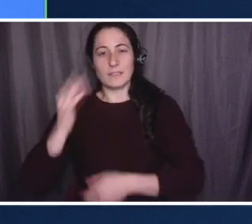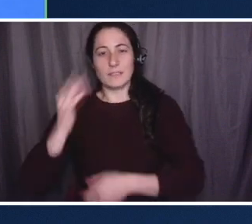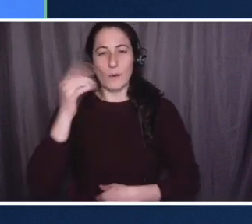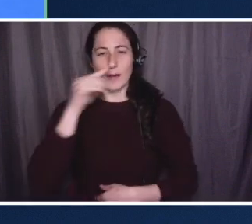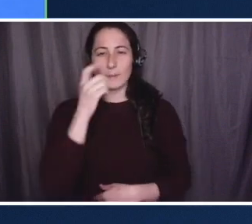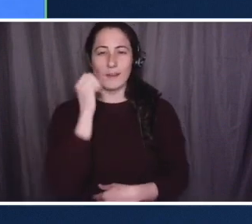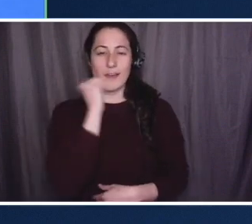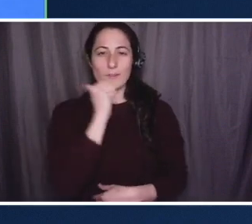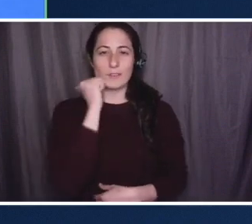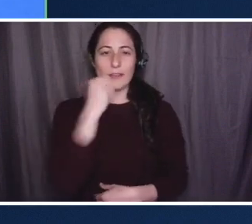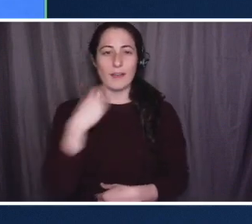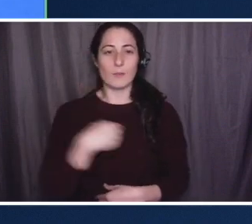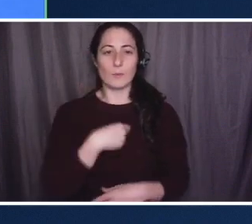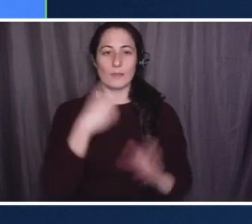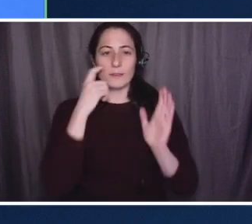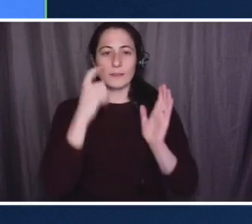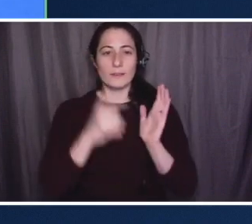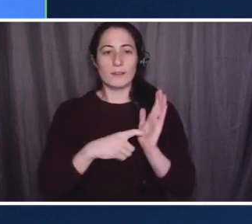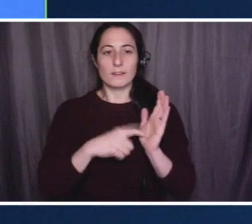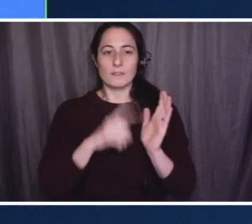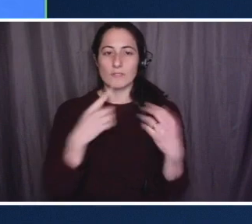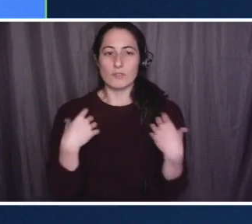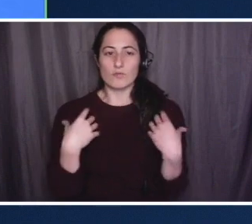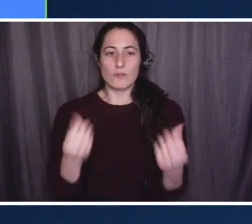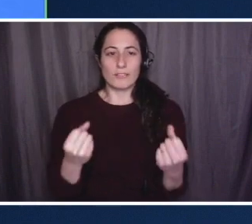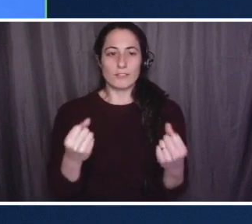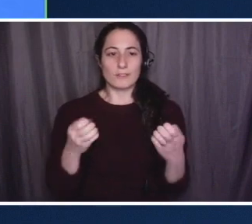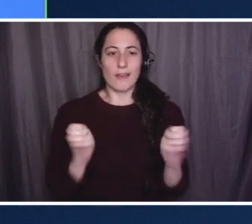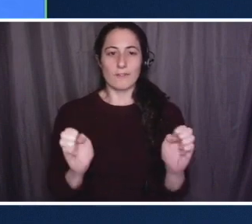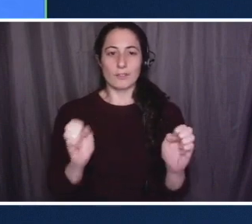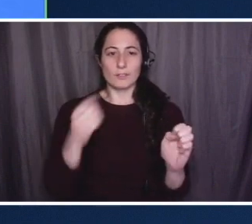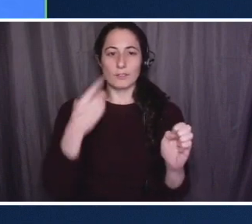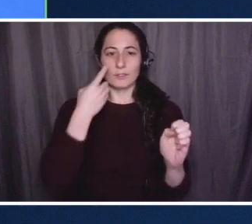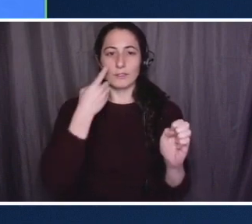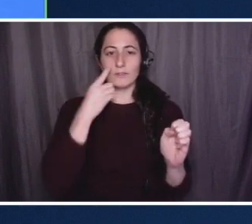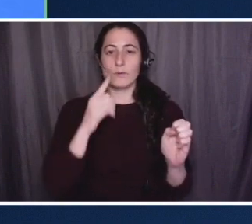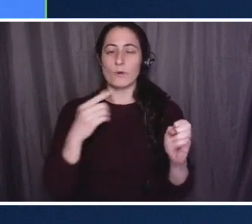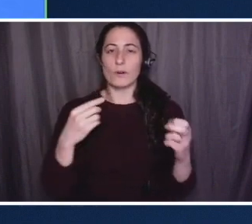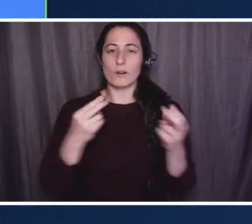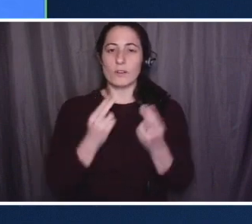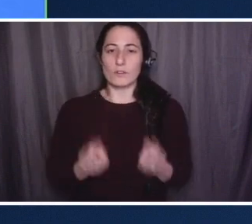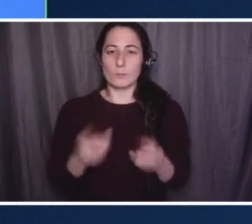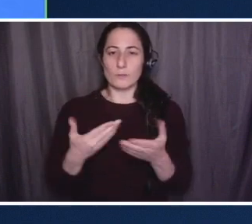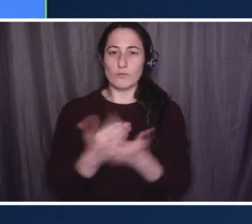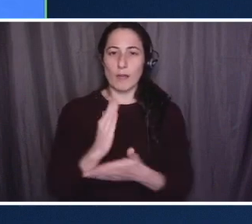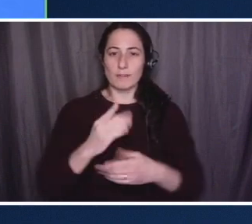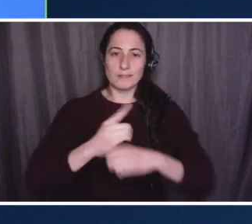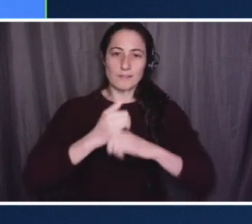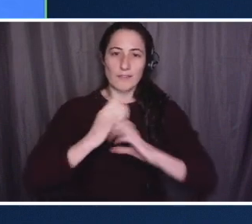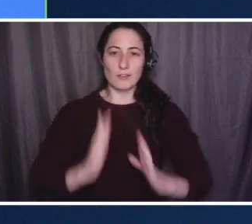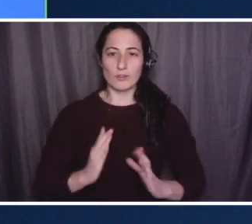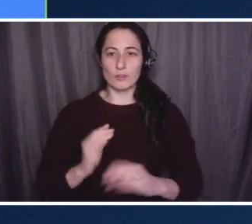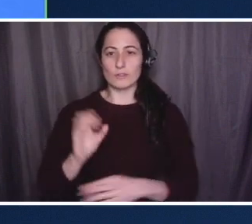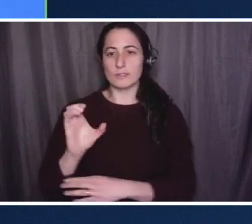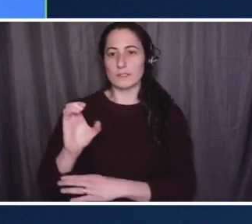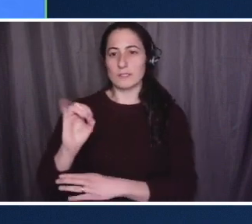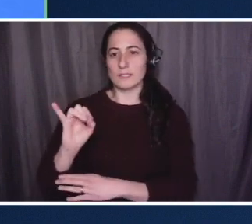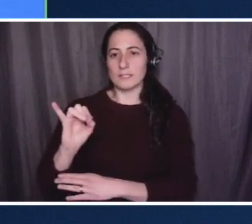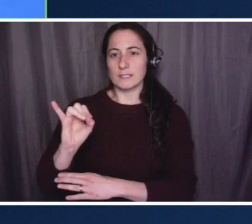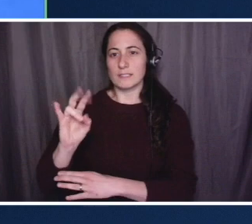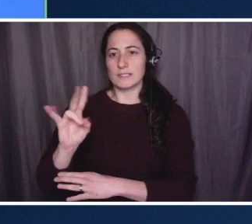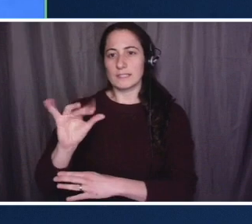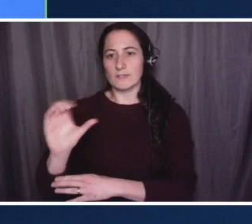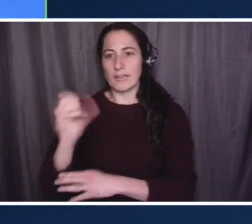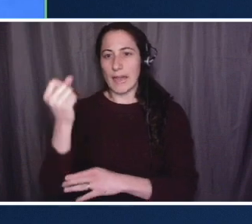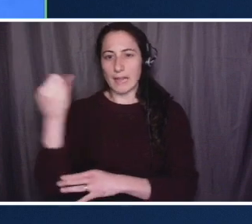witness to the courageous efforts of human rights defenders, civic activists, anti-corruption champions,